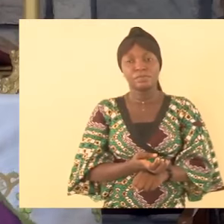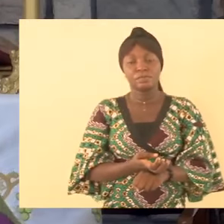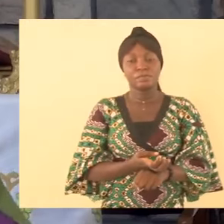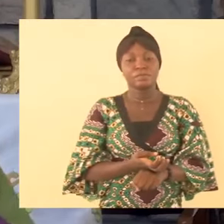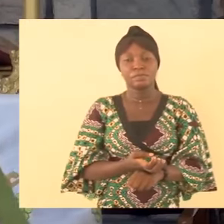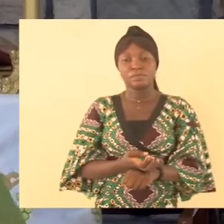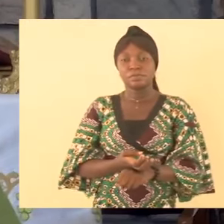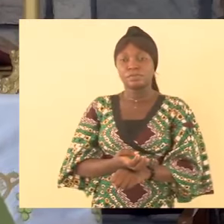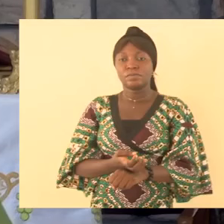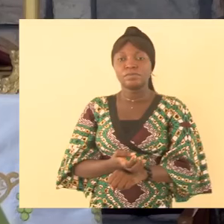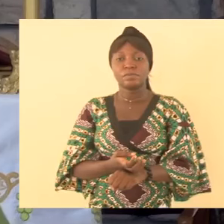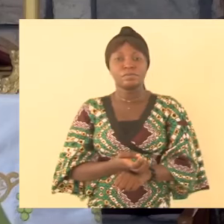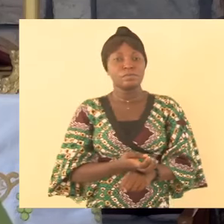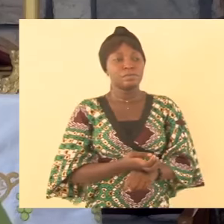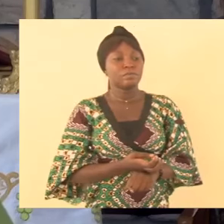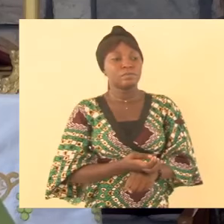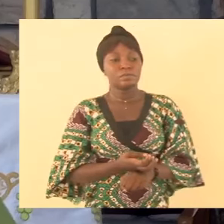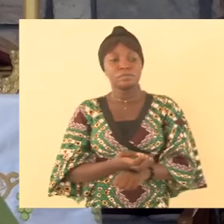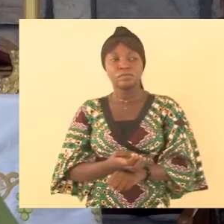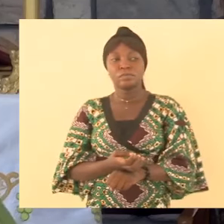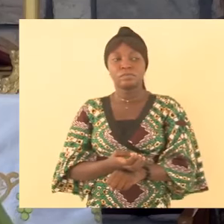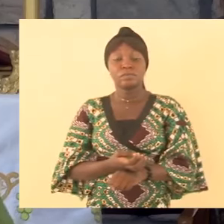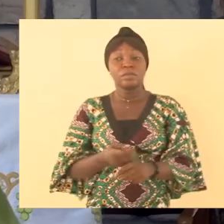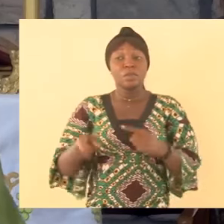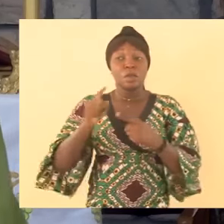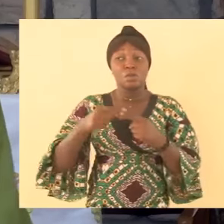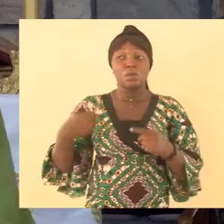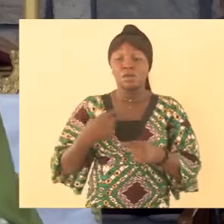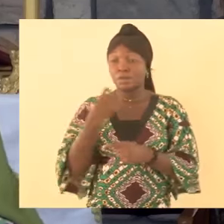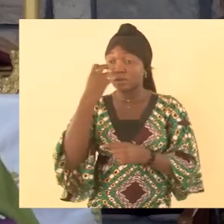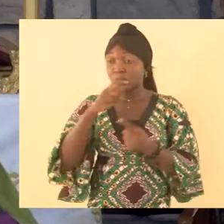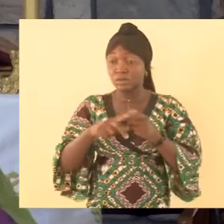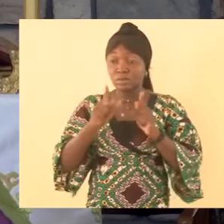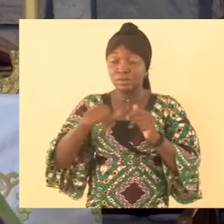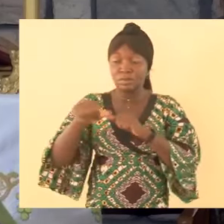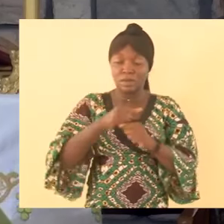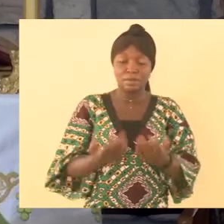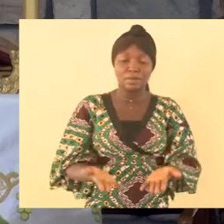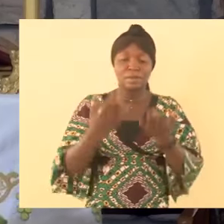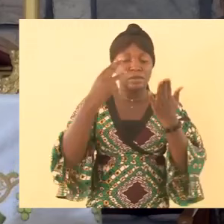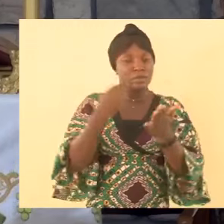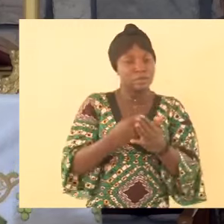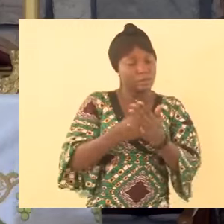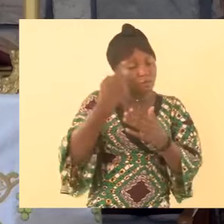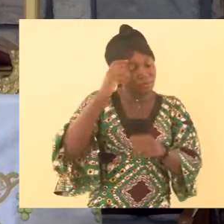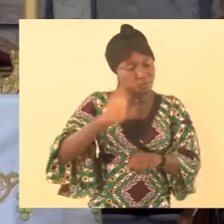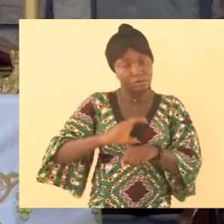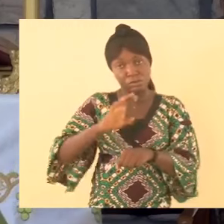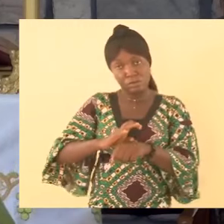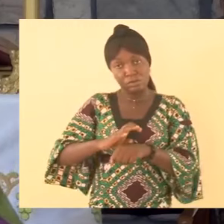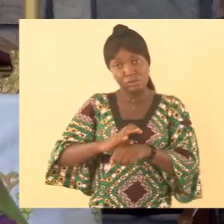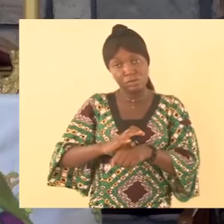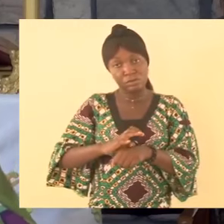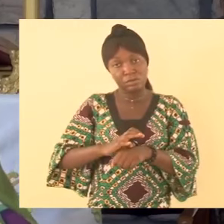Church fundraising is the opposite of begging. When we speak to people about raising funds for the